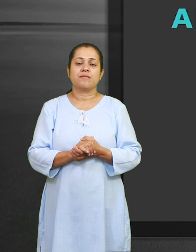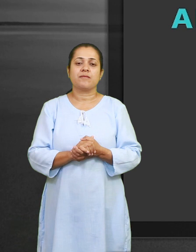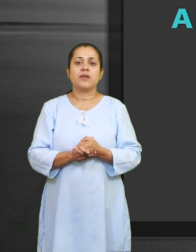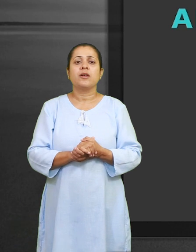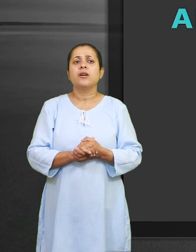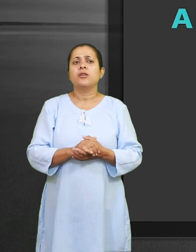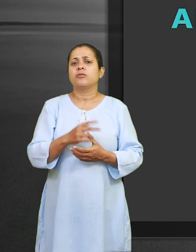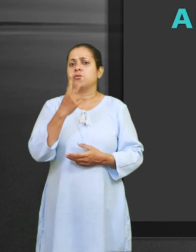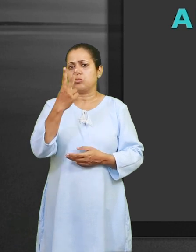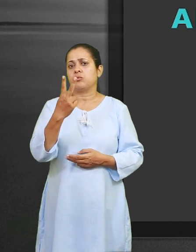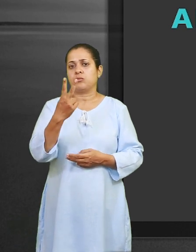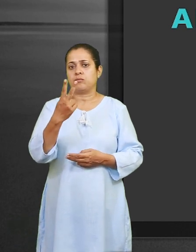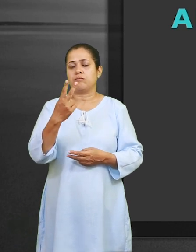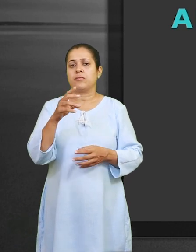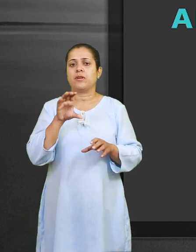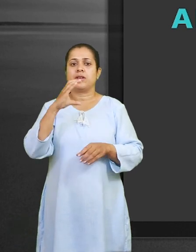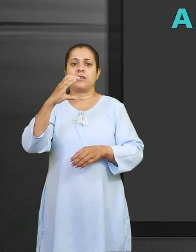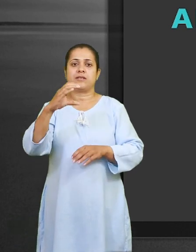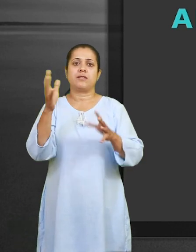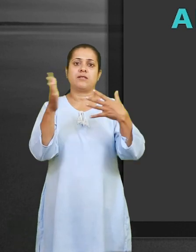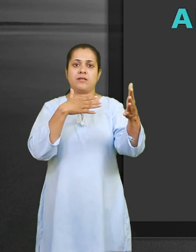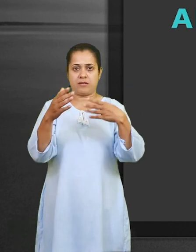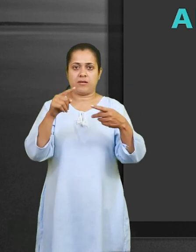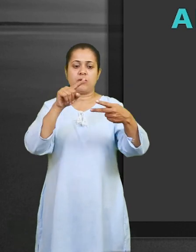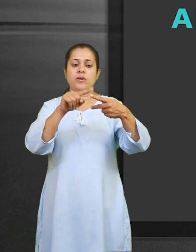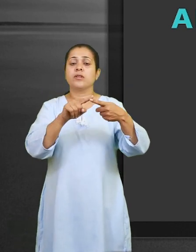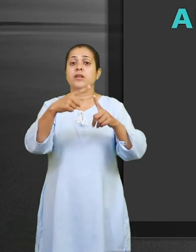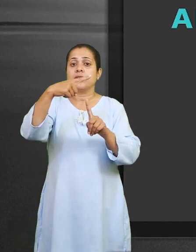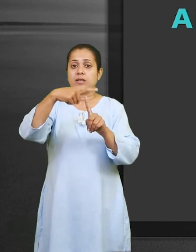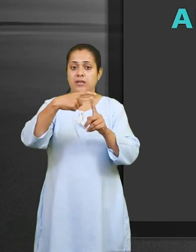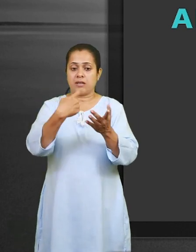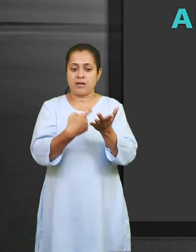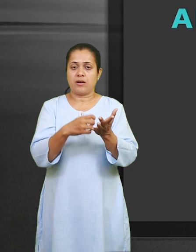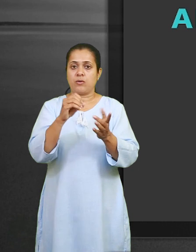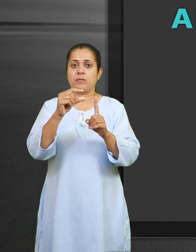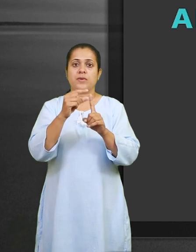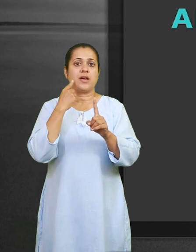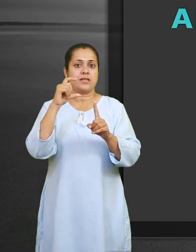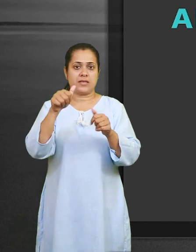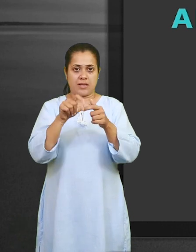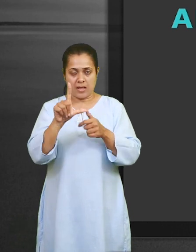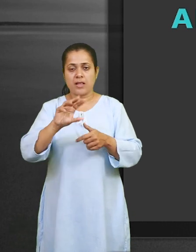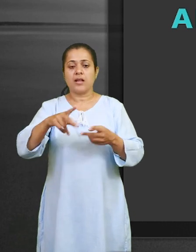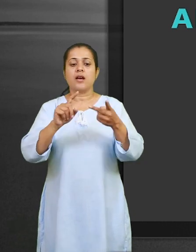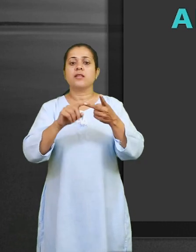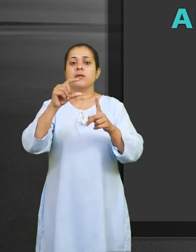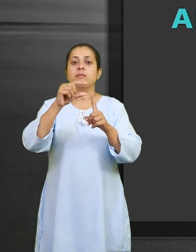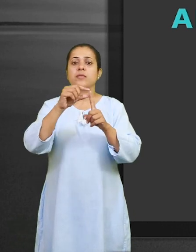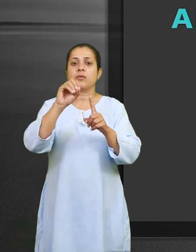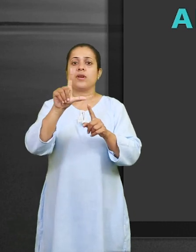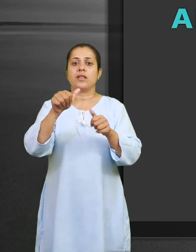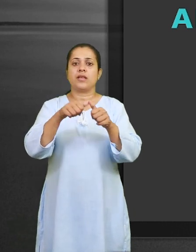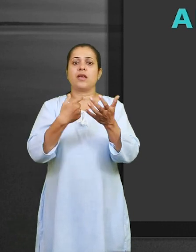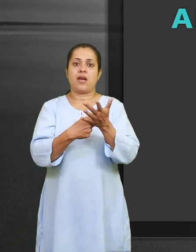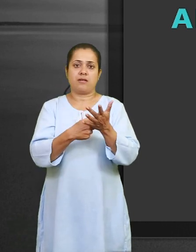learn about two climates, and that is tropical and polar. So